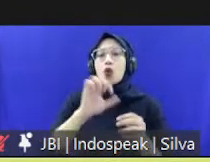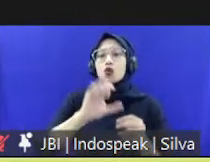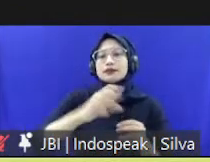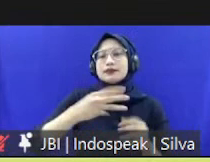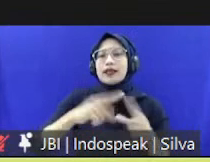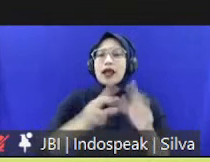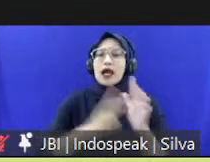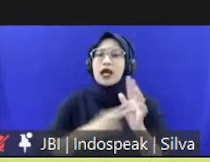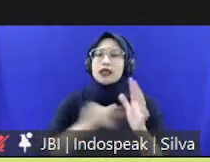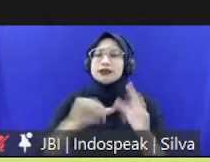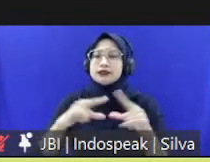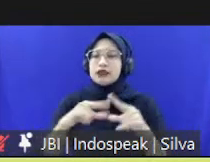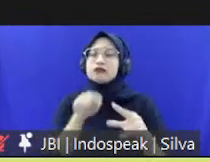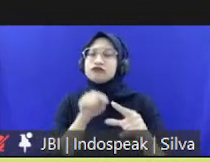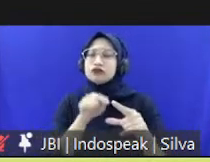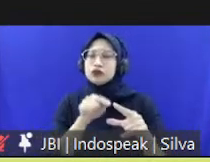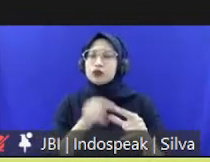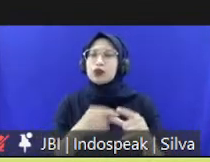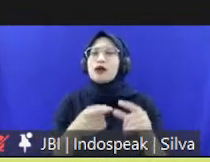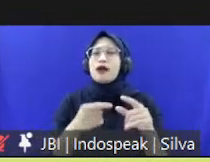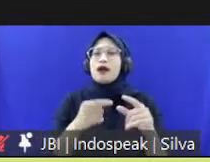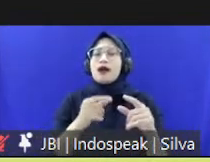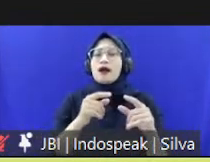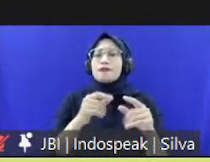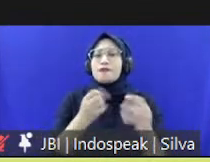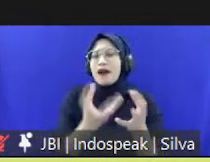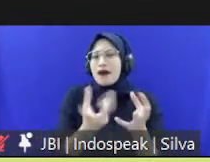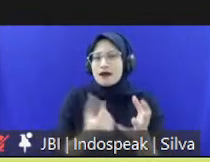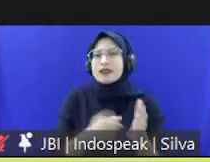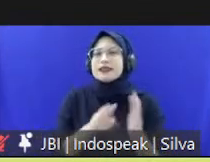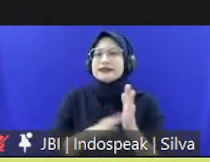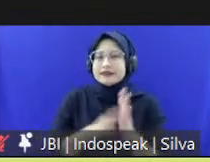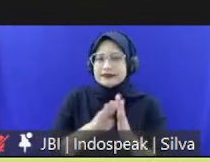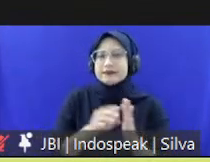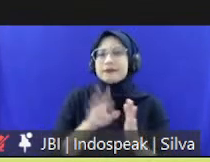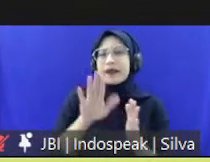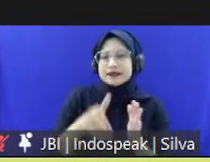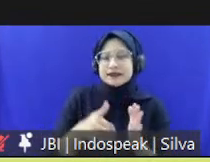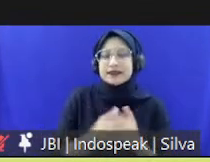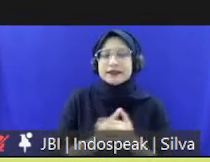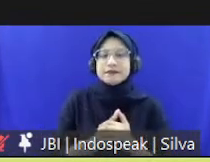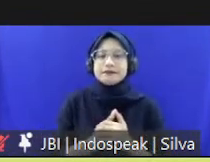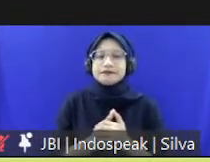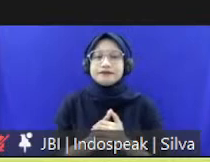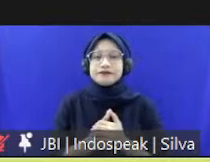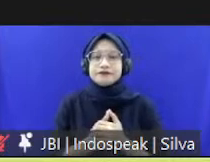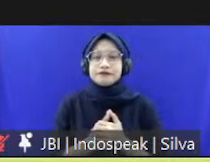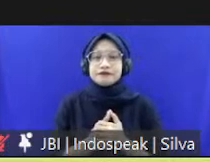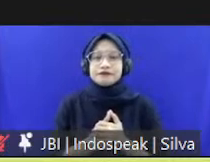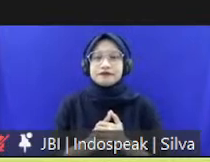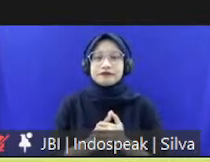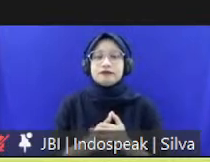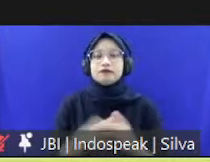even so, if we compare with Australian context, it's still kind of like very, very far one.